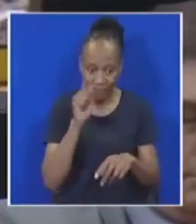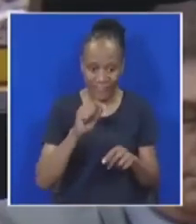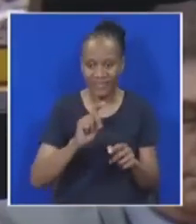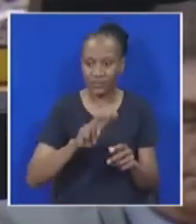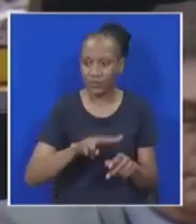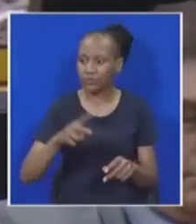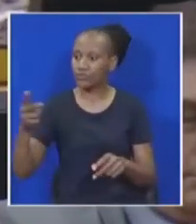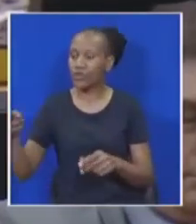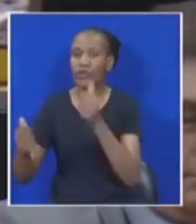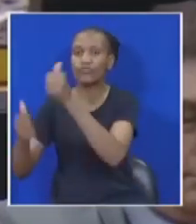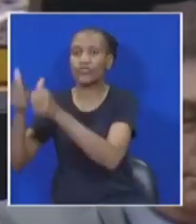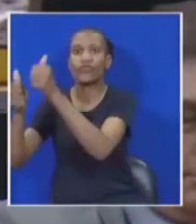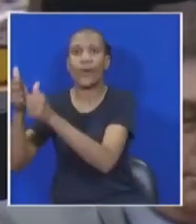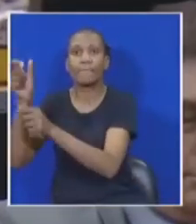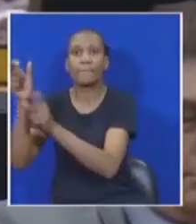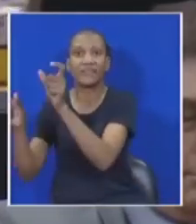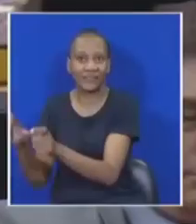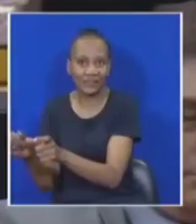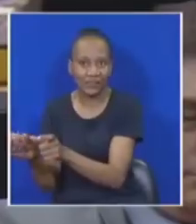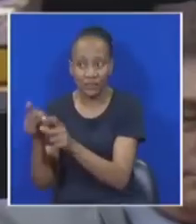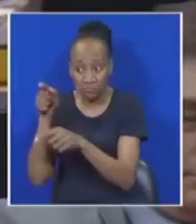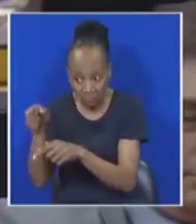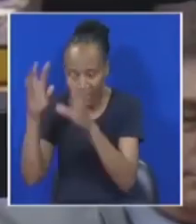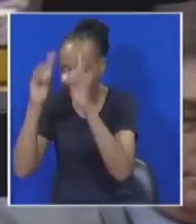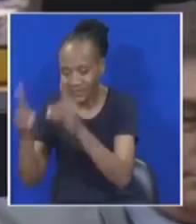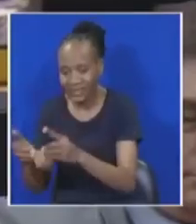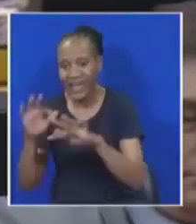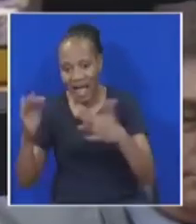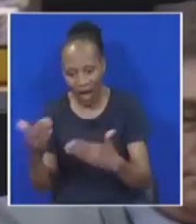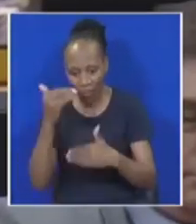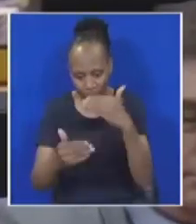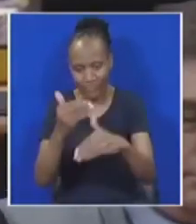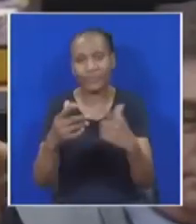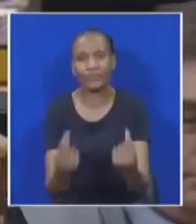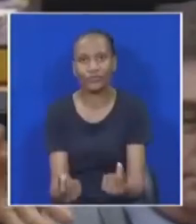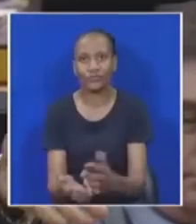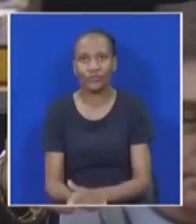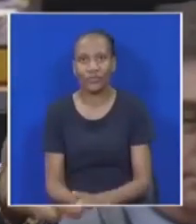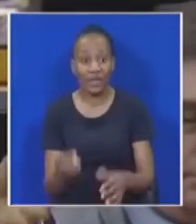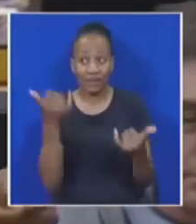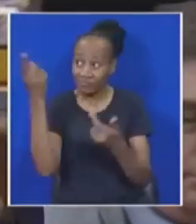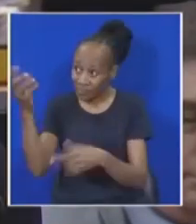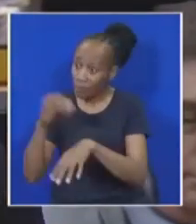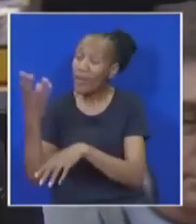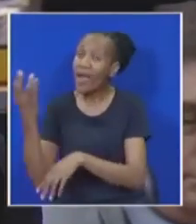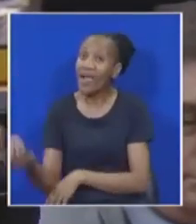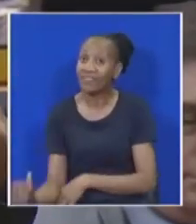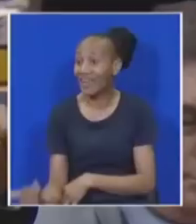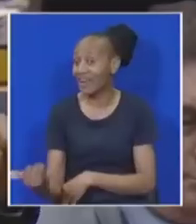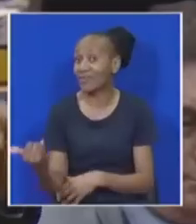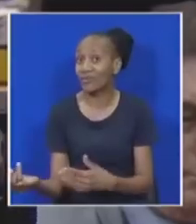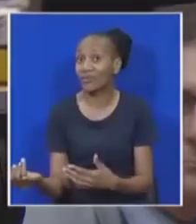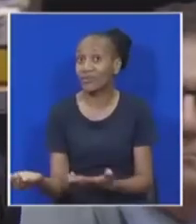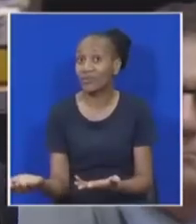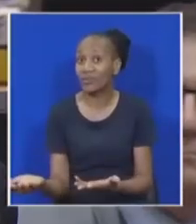a brief consultation about what to do and how to take the process forward. You have a problem getting up because the